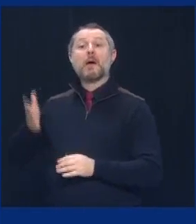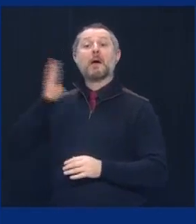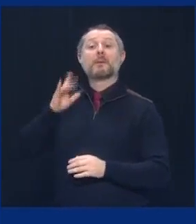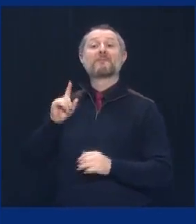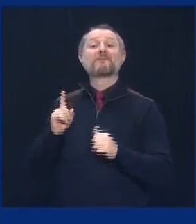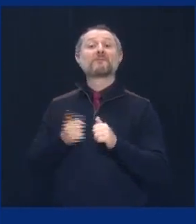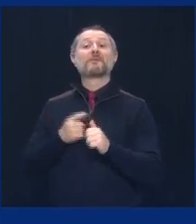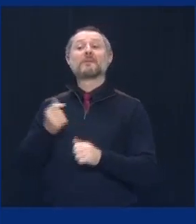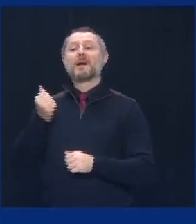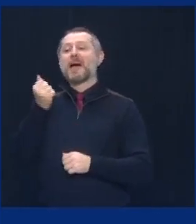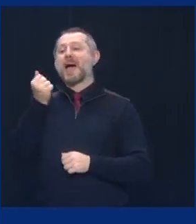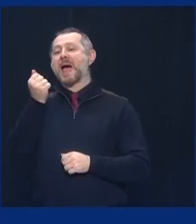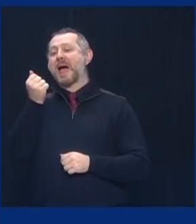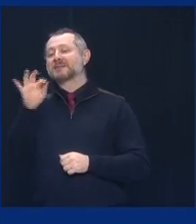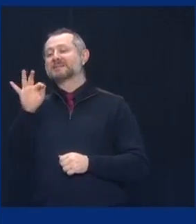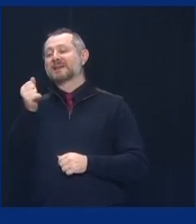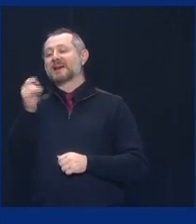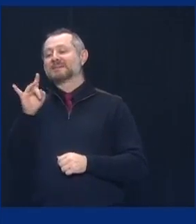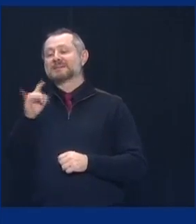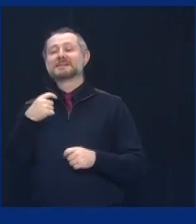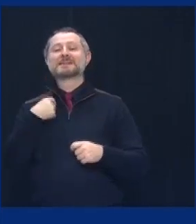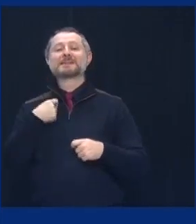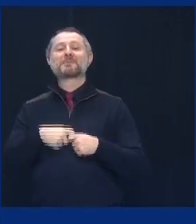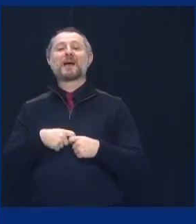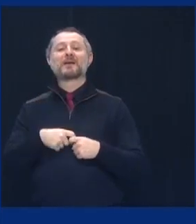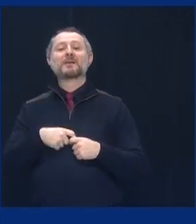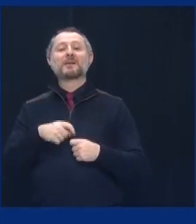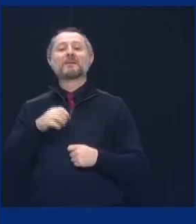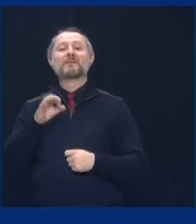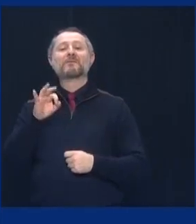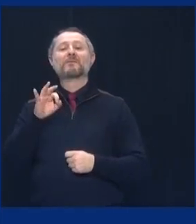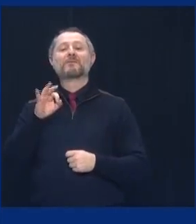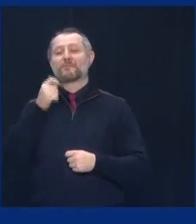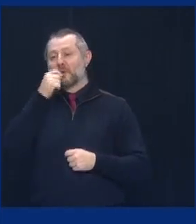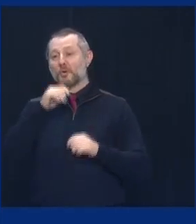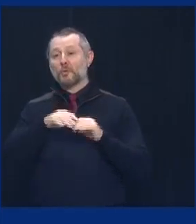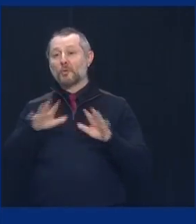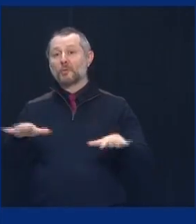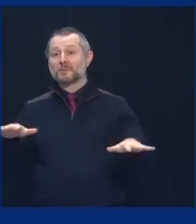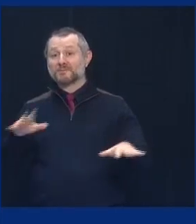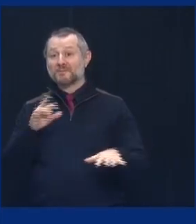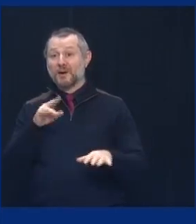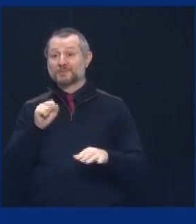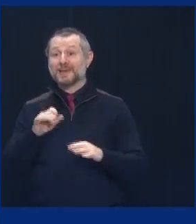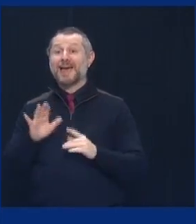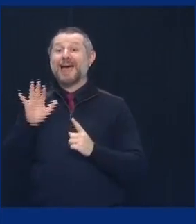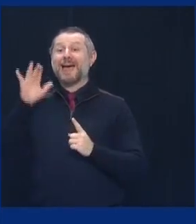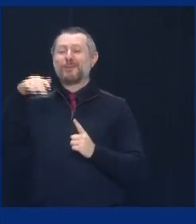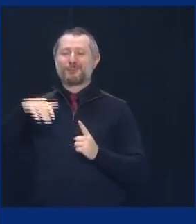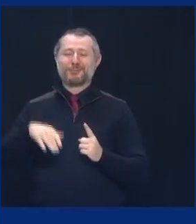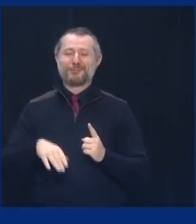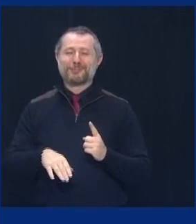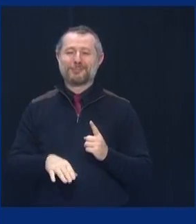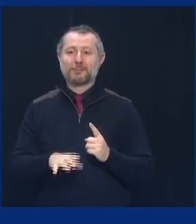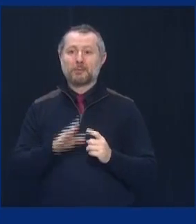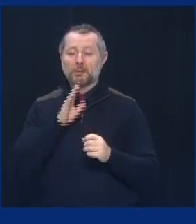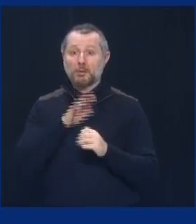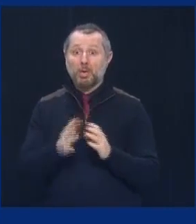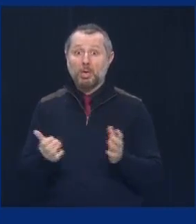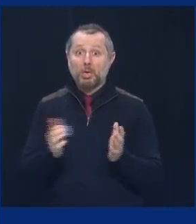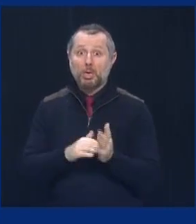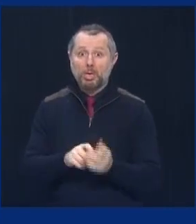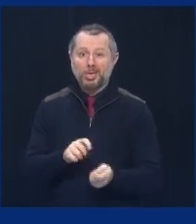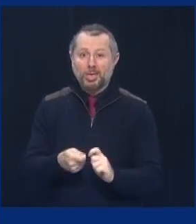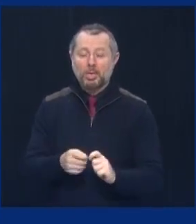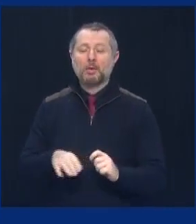pandemic. There was one virus, it then mutated, and it came back. That's what they meant by second